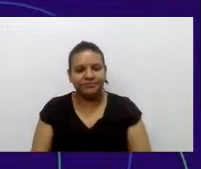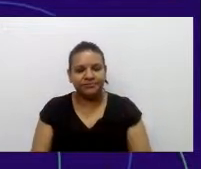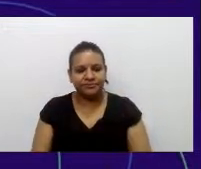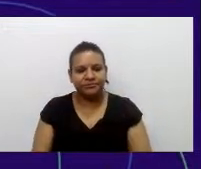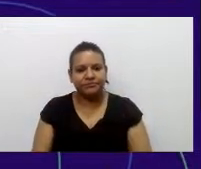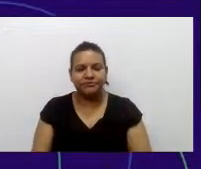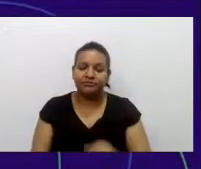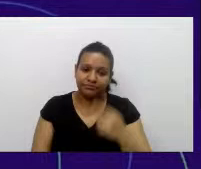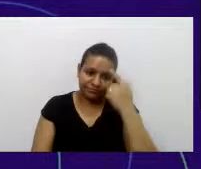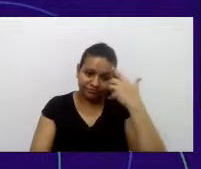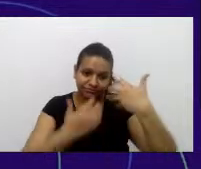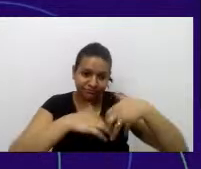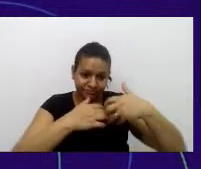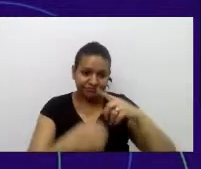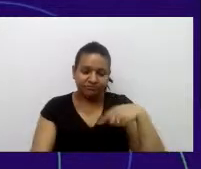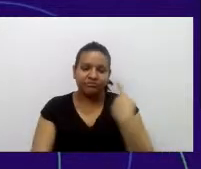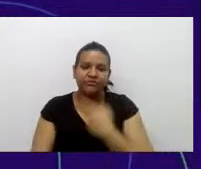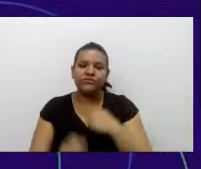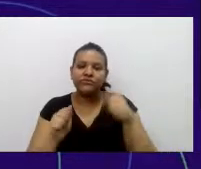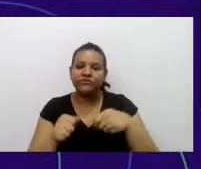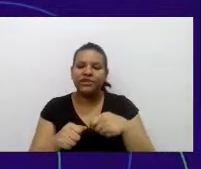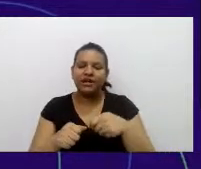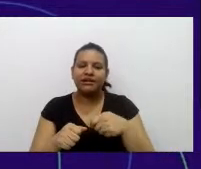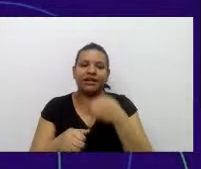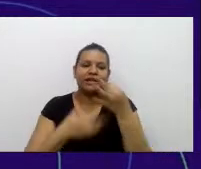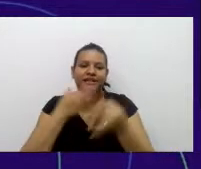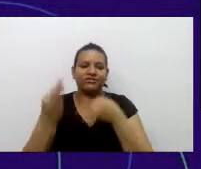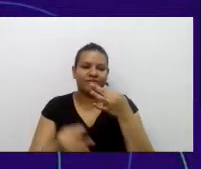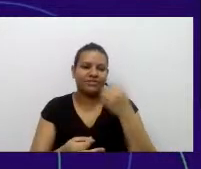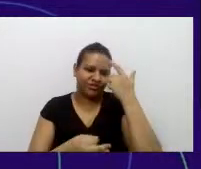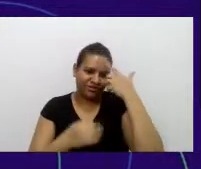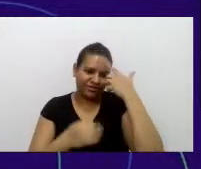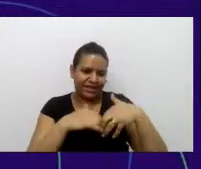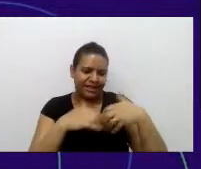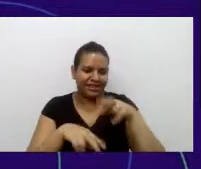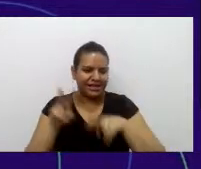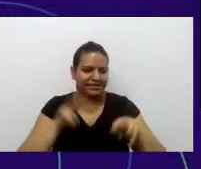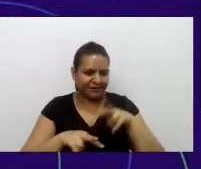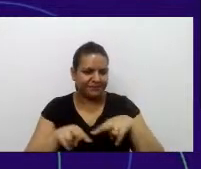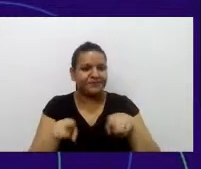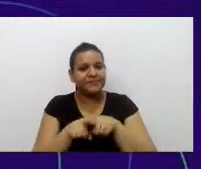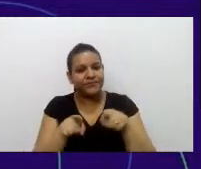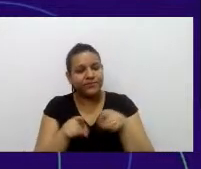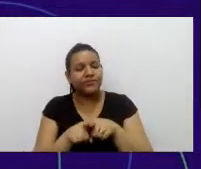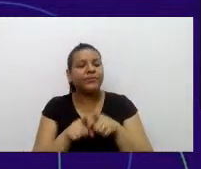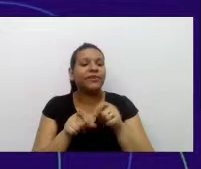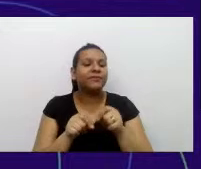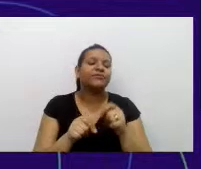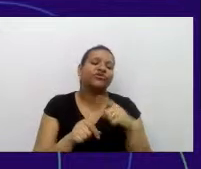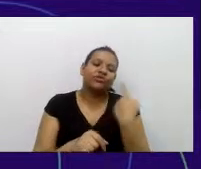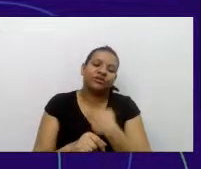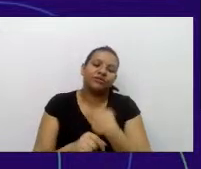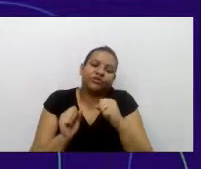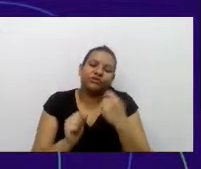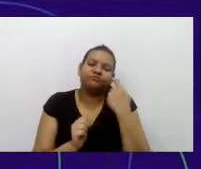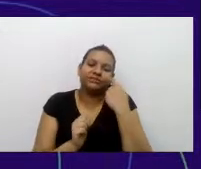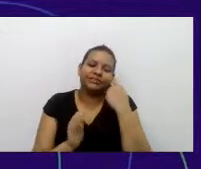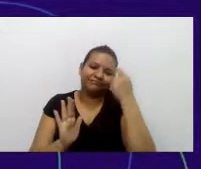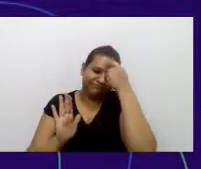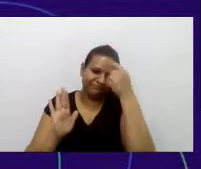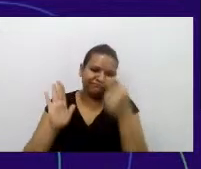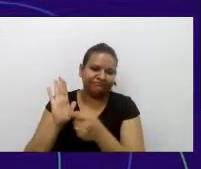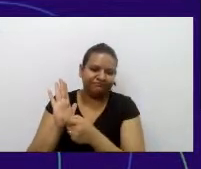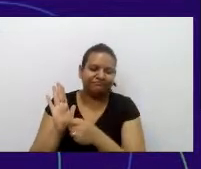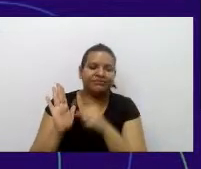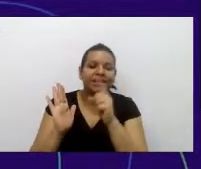we can look at it critically, and AI actually is prepared to provide us with advice and options on